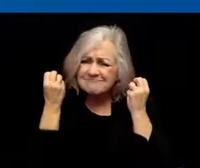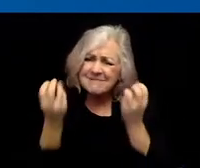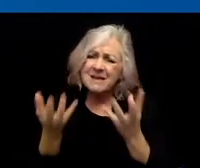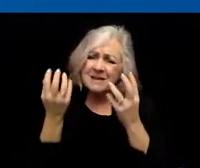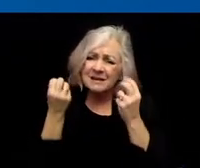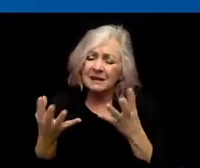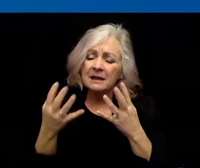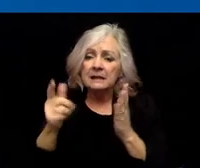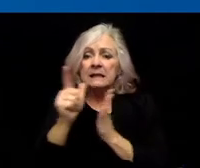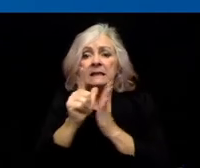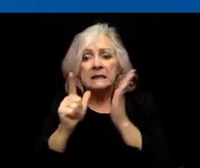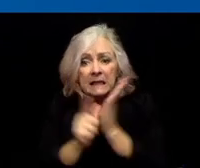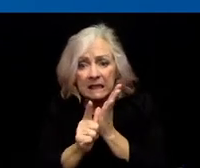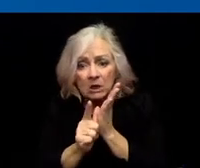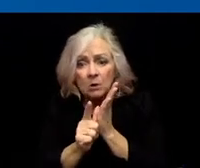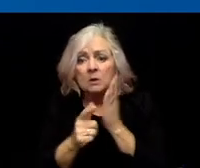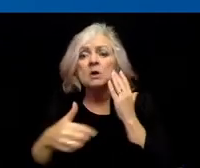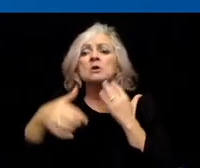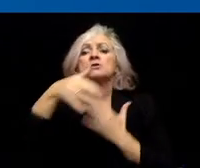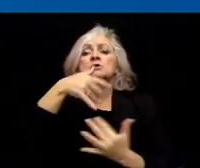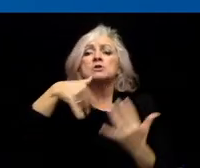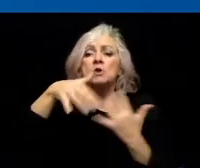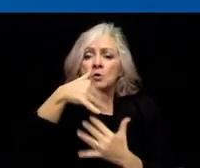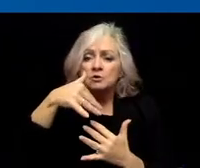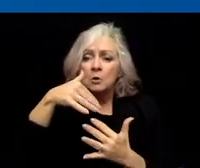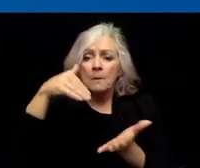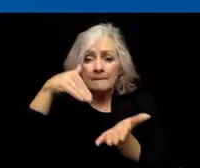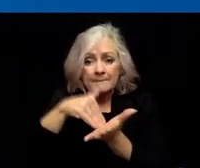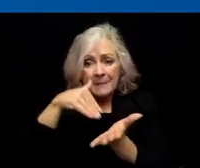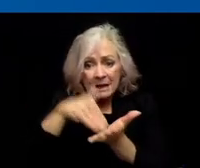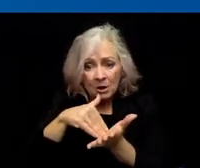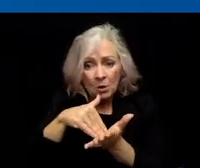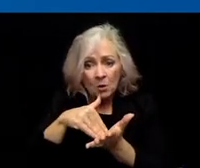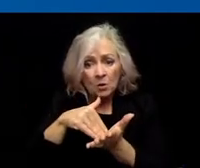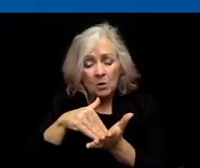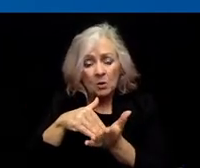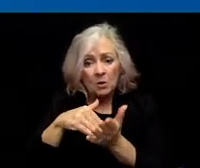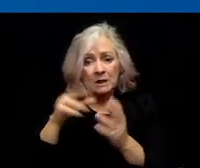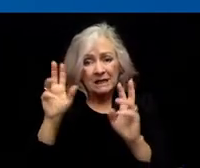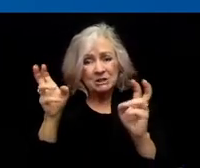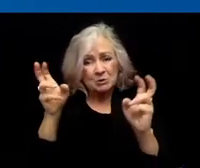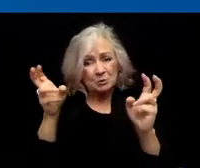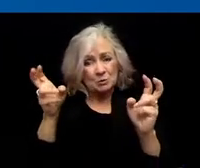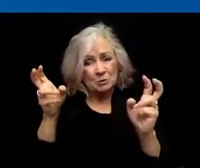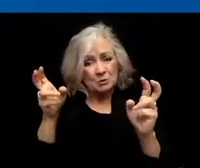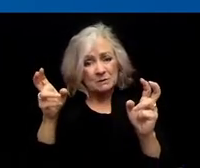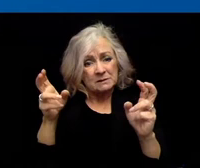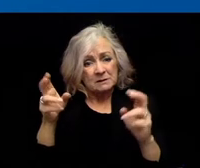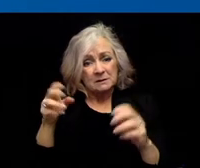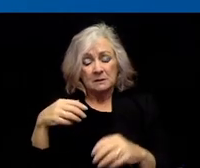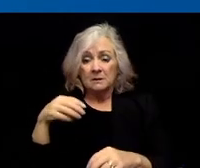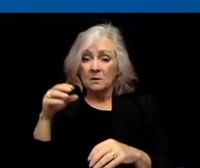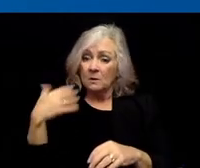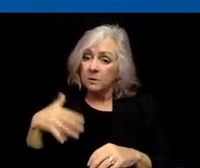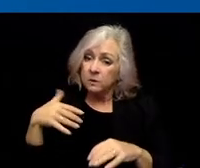and medical issues, and it's completely fragmented. And you can make it a full-time job,